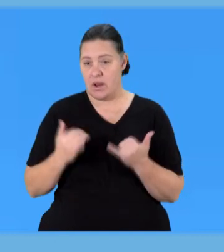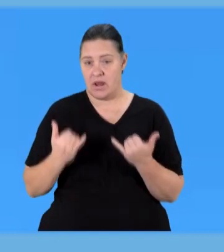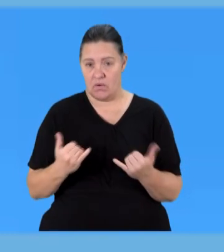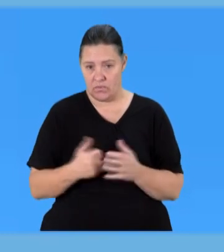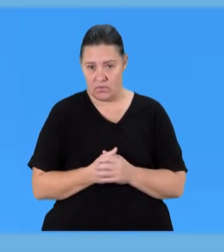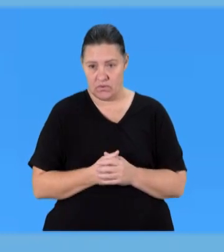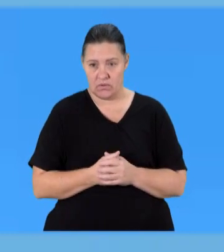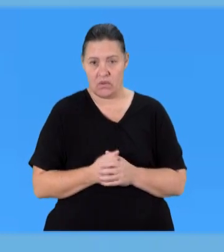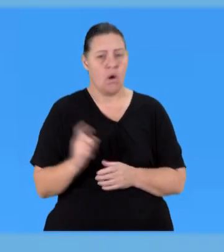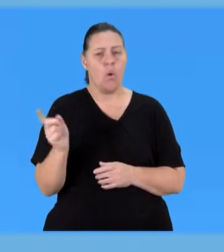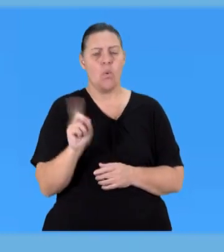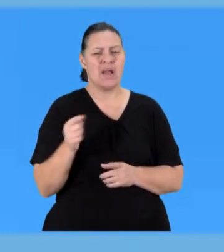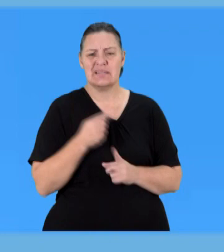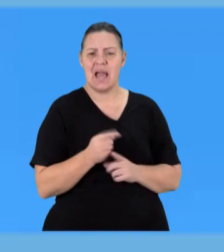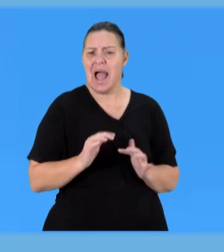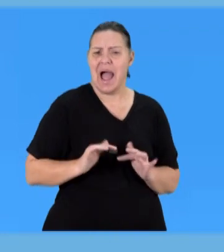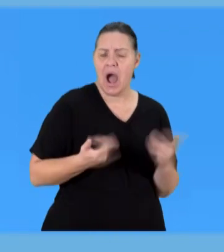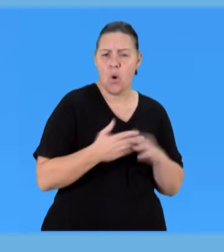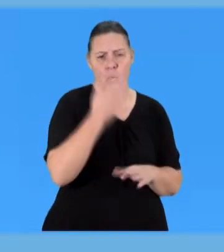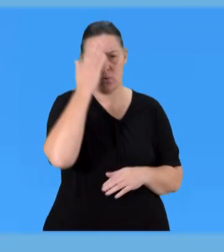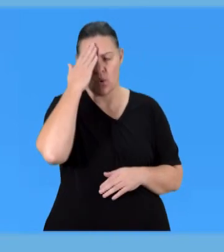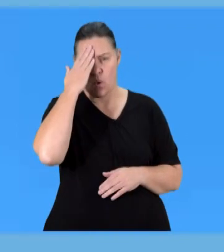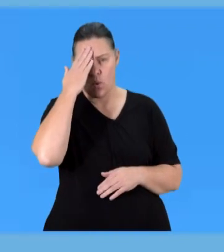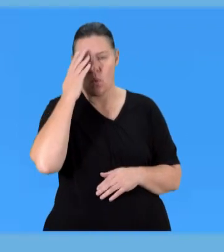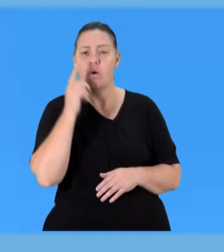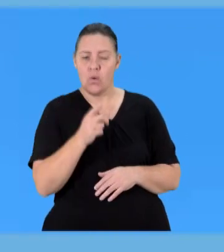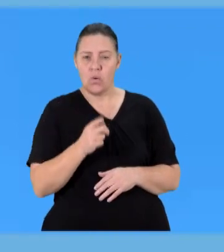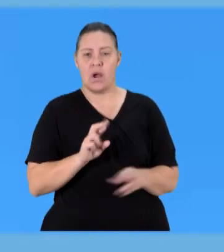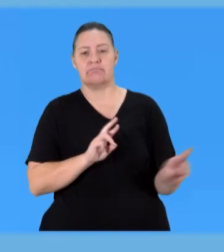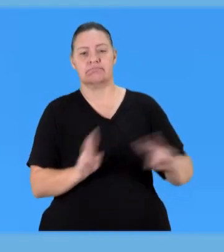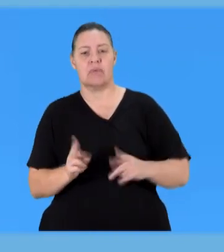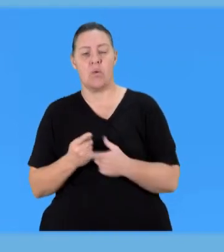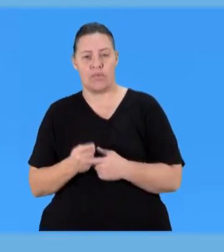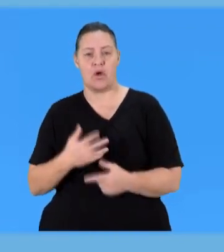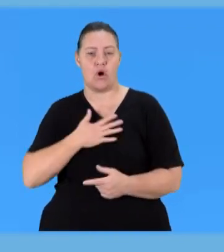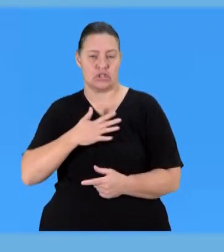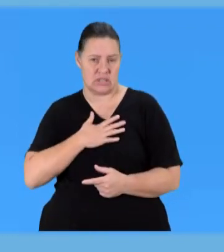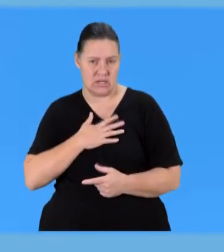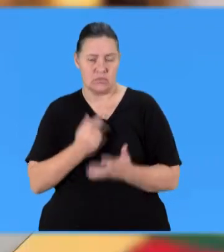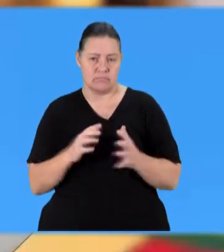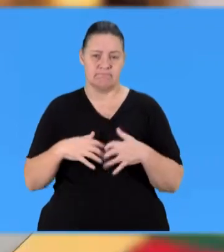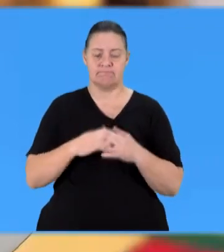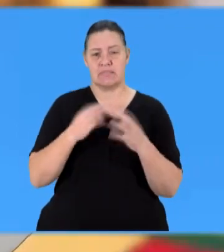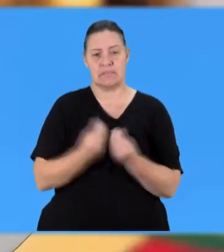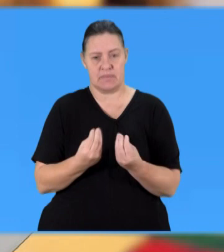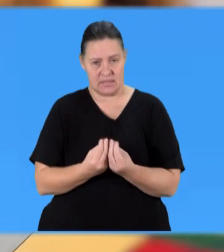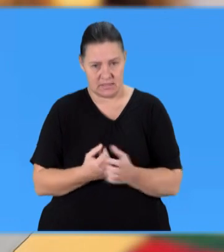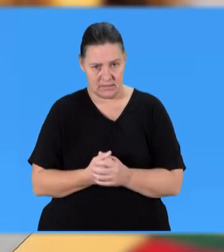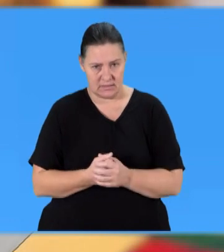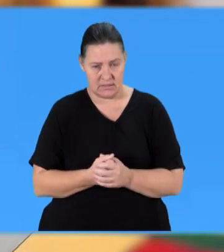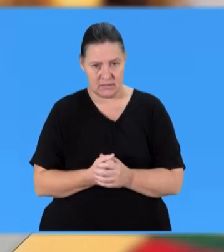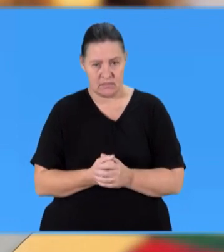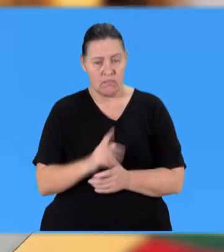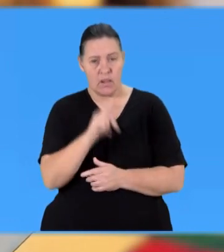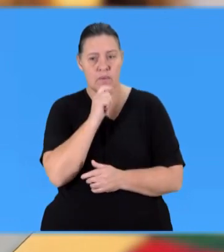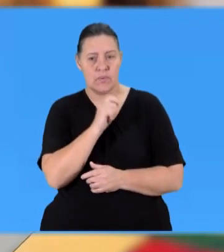So now, what is it that, how do we then know that a metal has reacted with oxygen to form something?